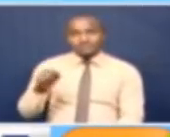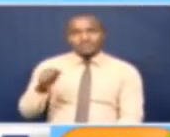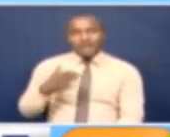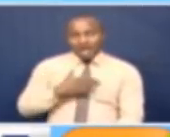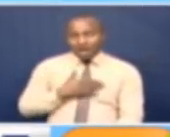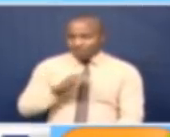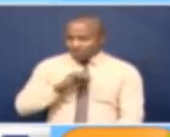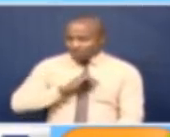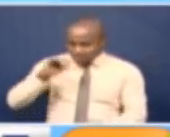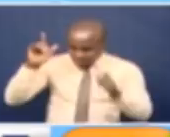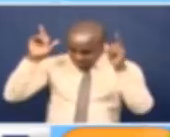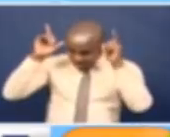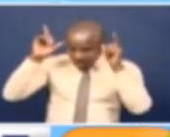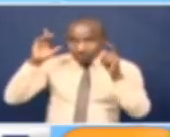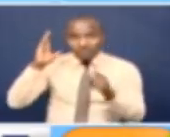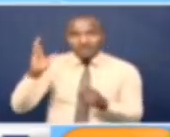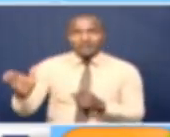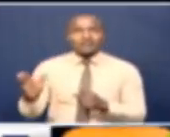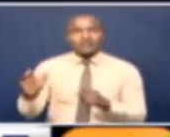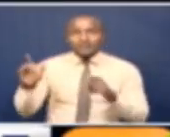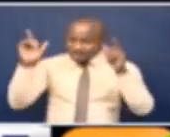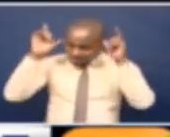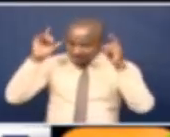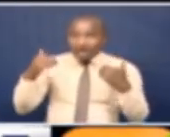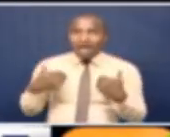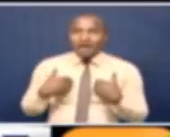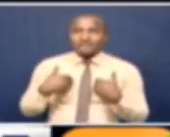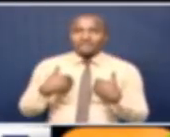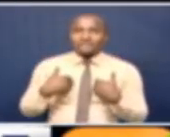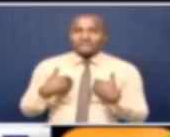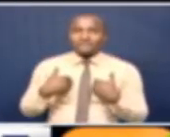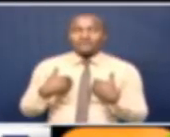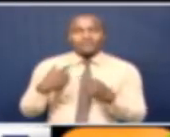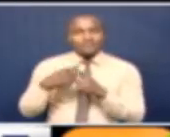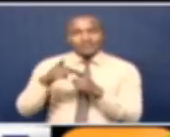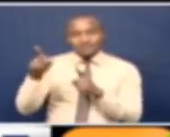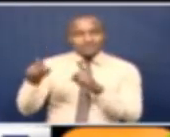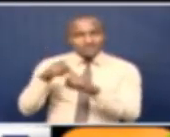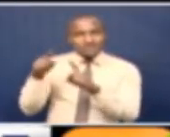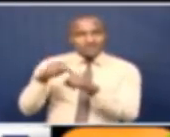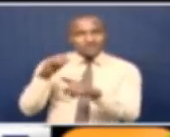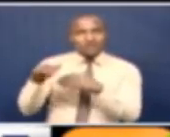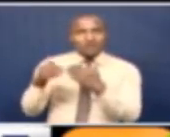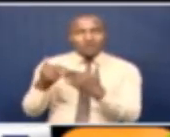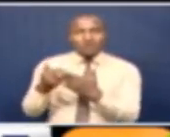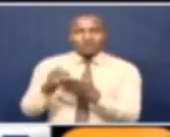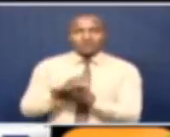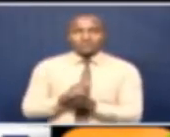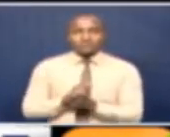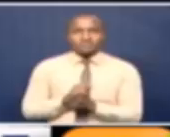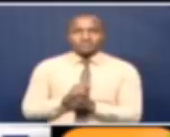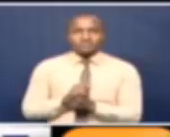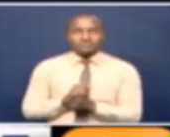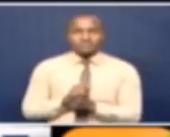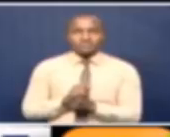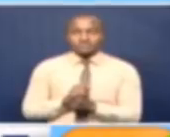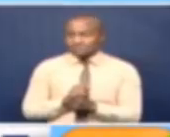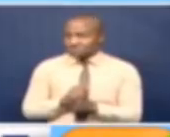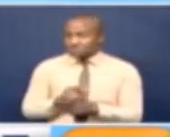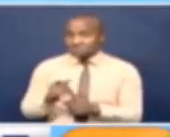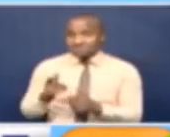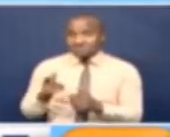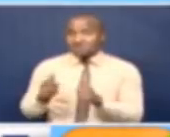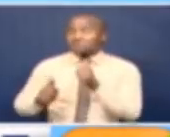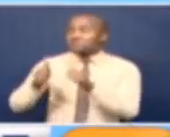milk. We have our own cows, although they are killing them all. Okay, boycott's not going to work. Let's face it. Let's move on. If you